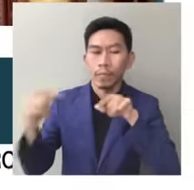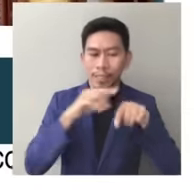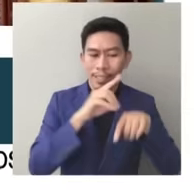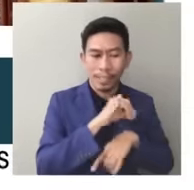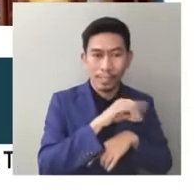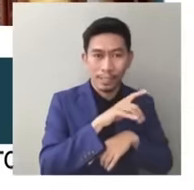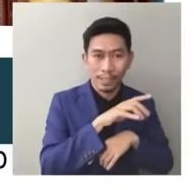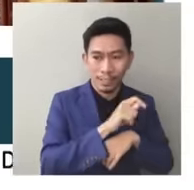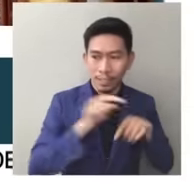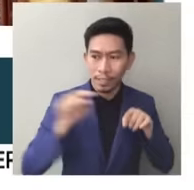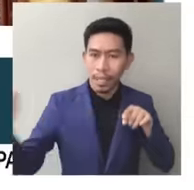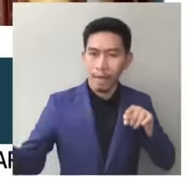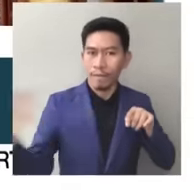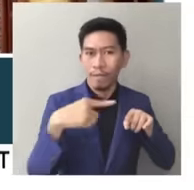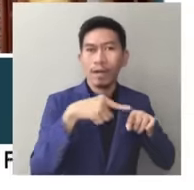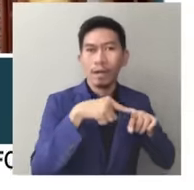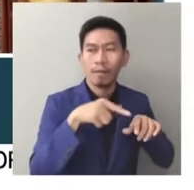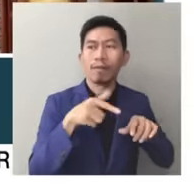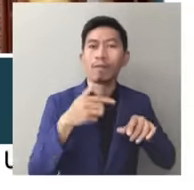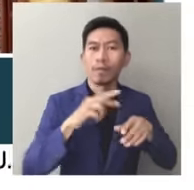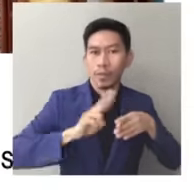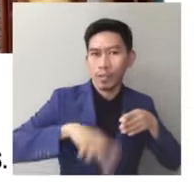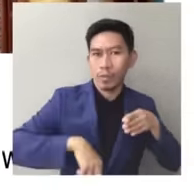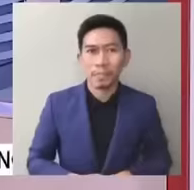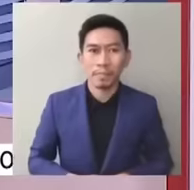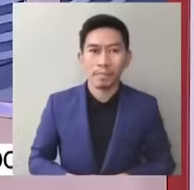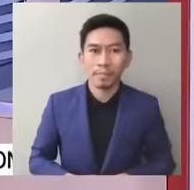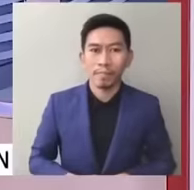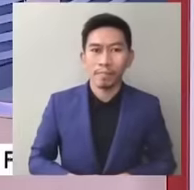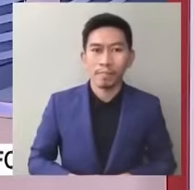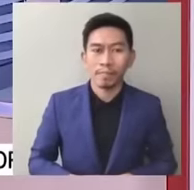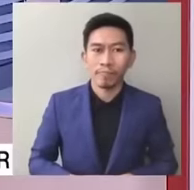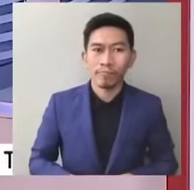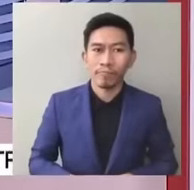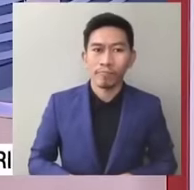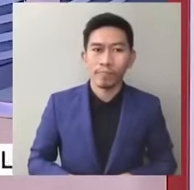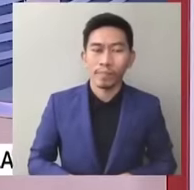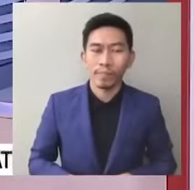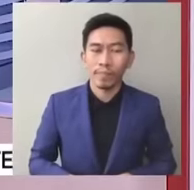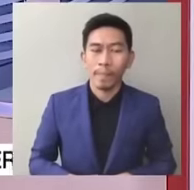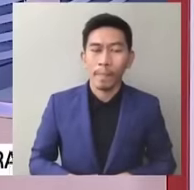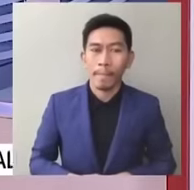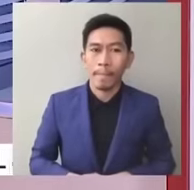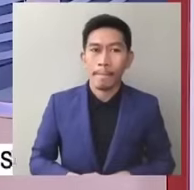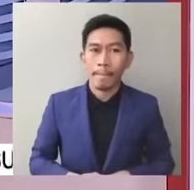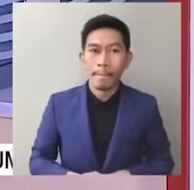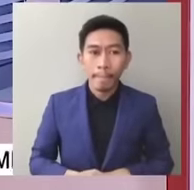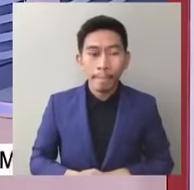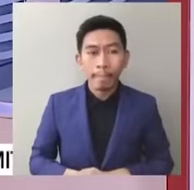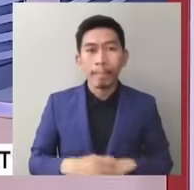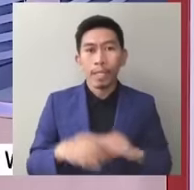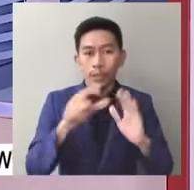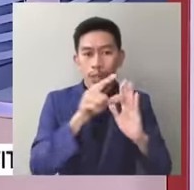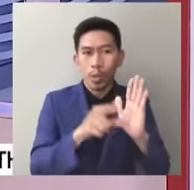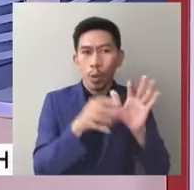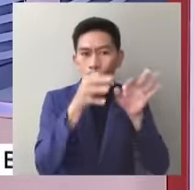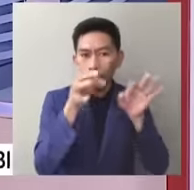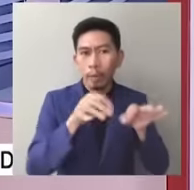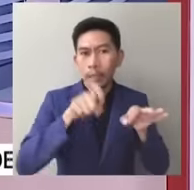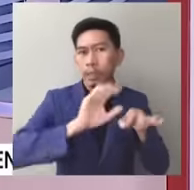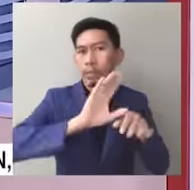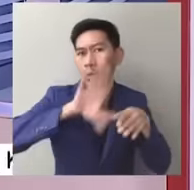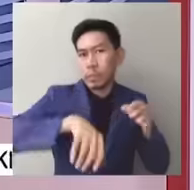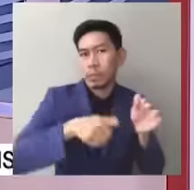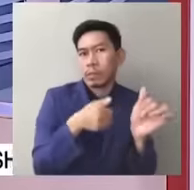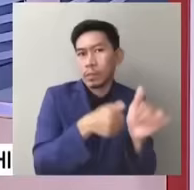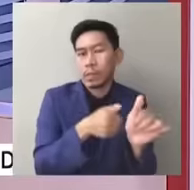are sent to our data center. Follow the law to the letter. That's the appeal of Senator Loren Legarda as issues